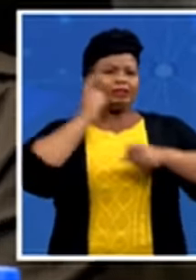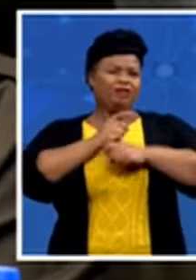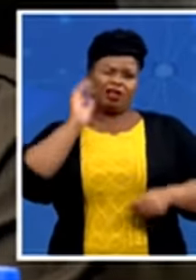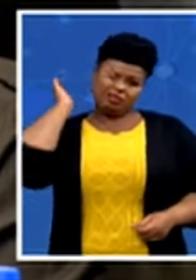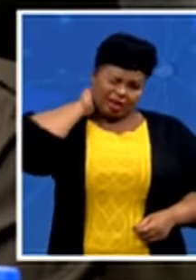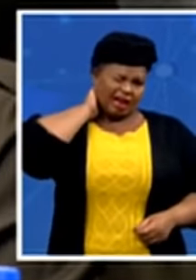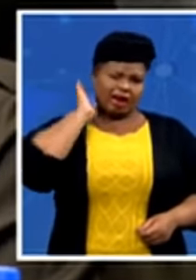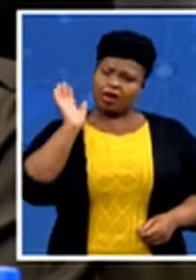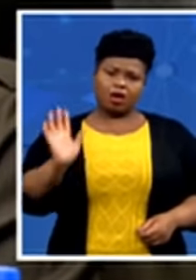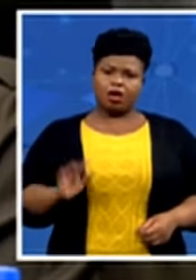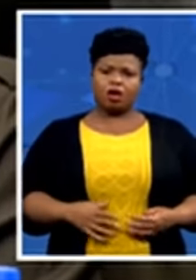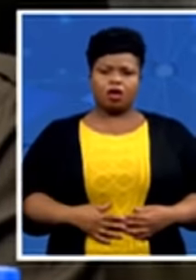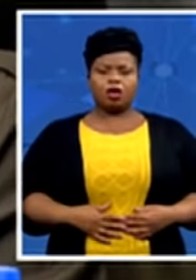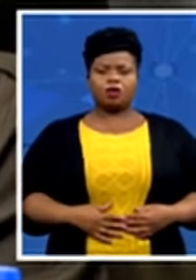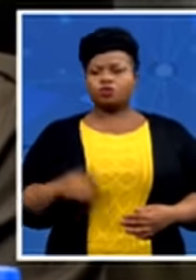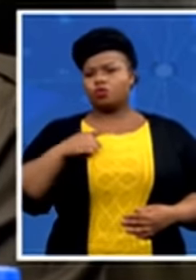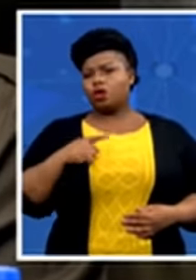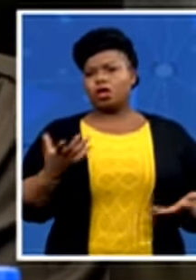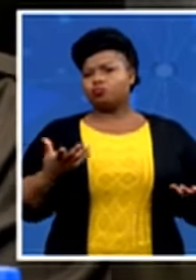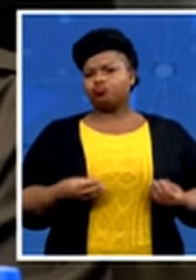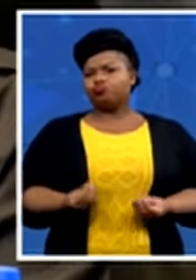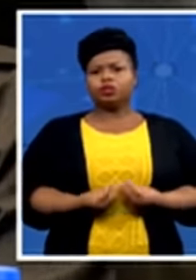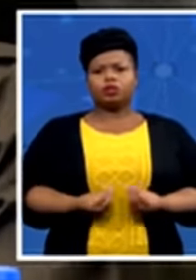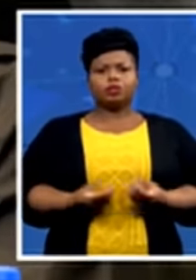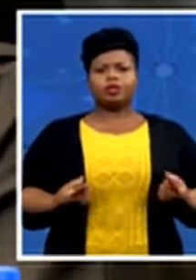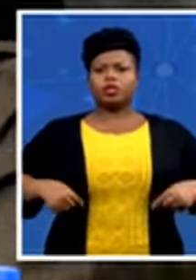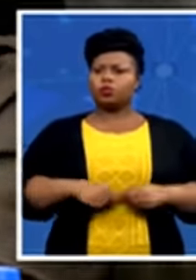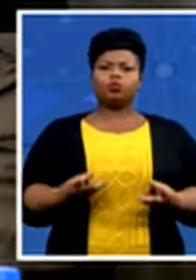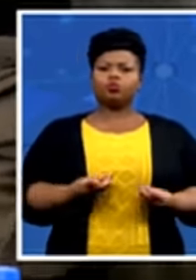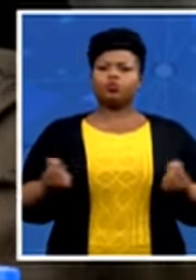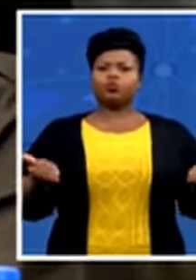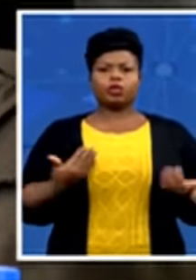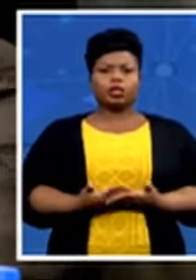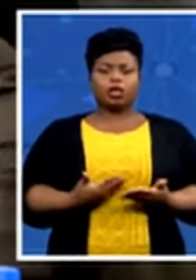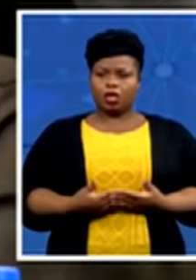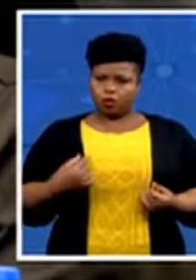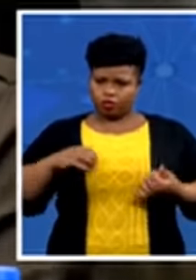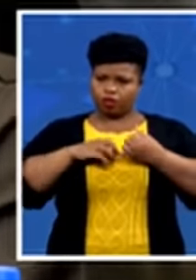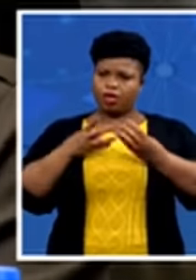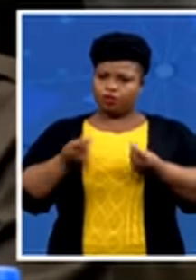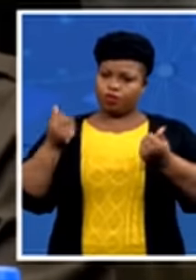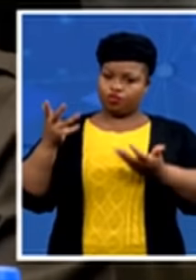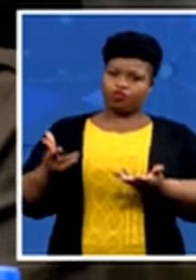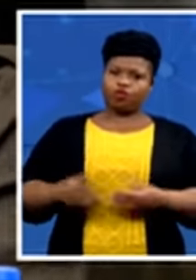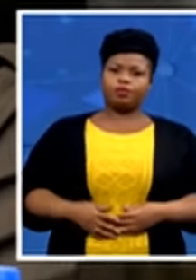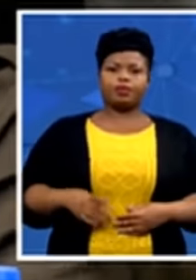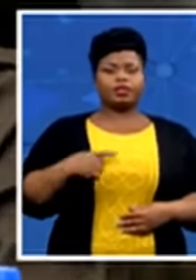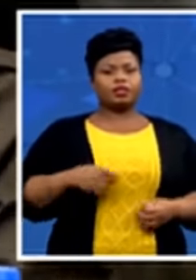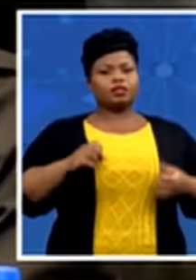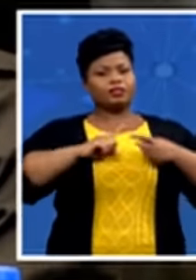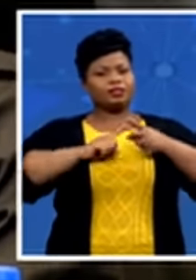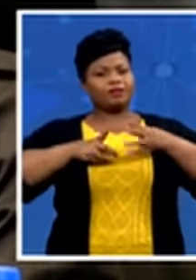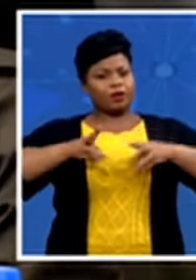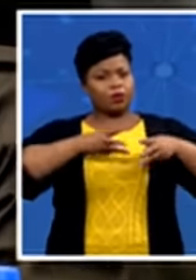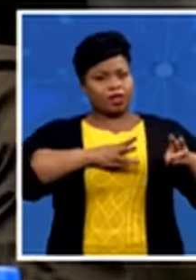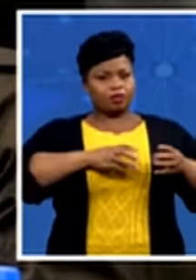is not something that we cannot resolve. We must resolve that. So the measures we put in place to address these challenges between now